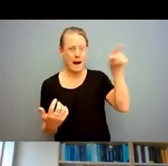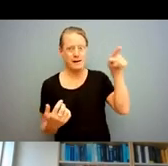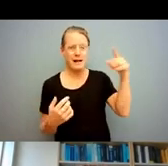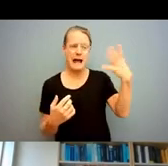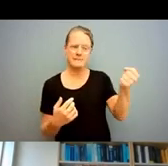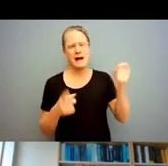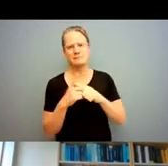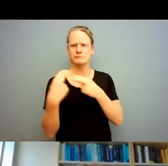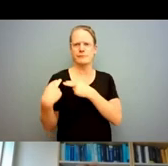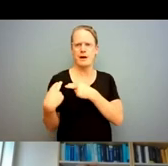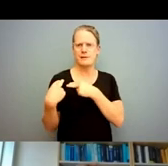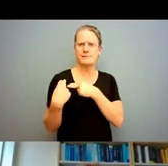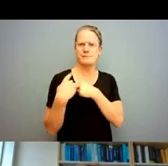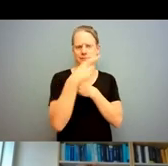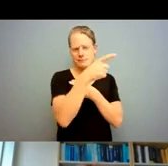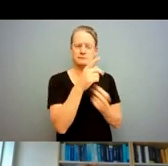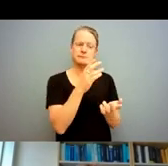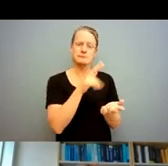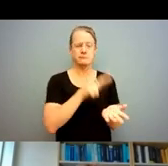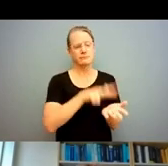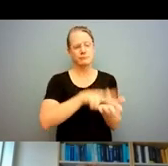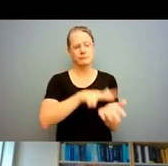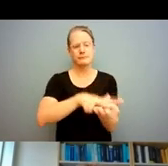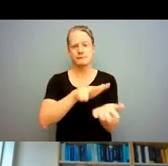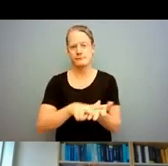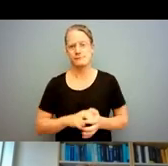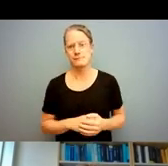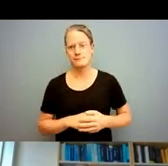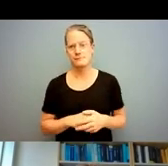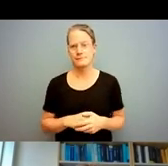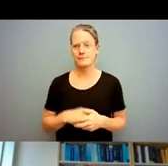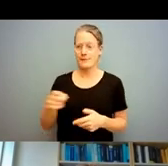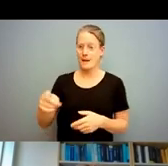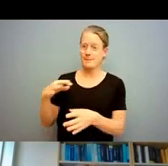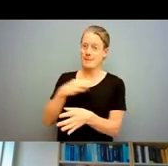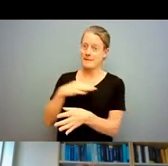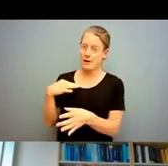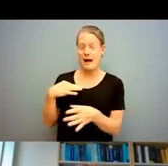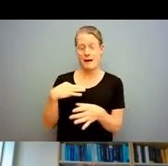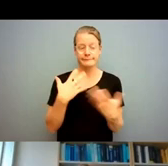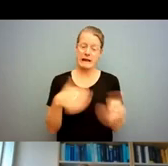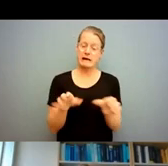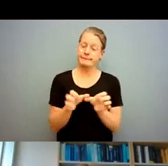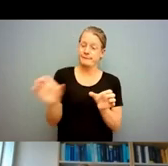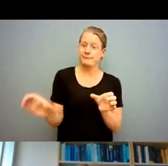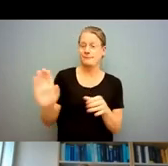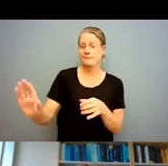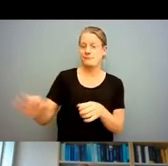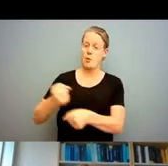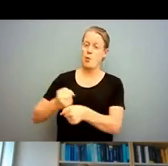who decides that the private sector is allowed to have activities on Indigenous people's